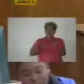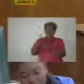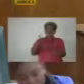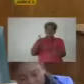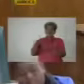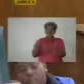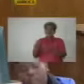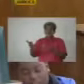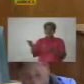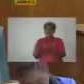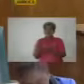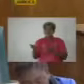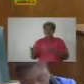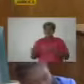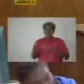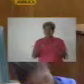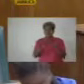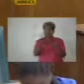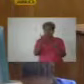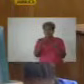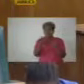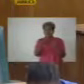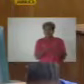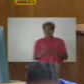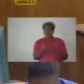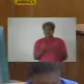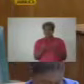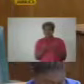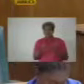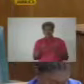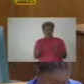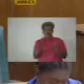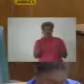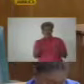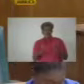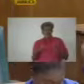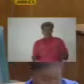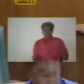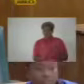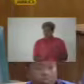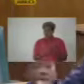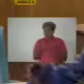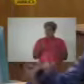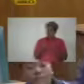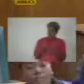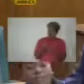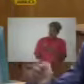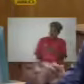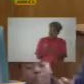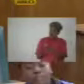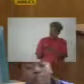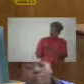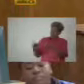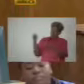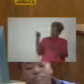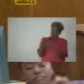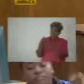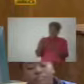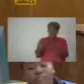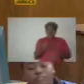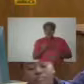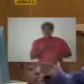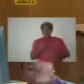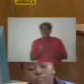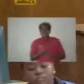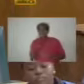anything that he has failed about, including crime and criminal activity. And when COVID struck this country,